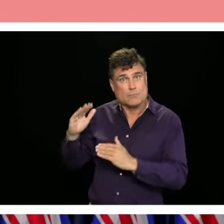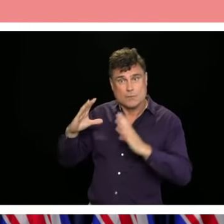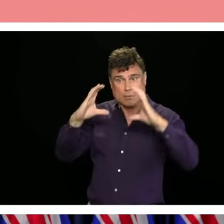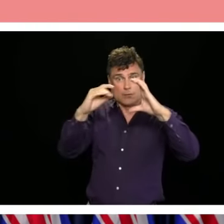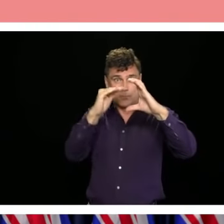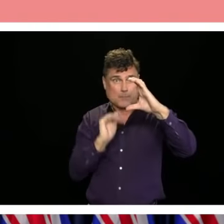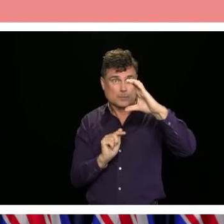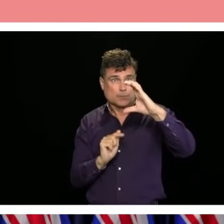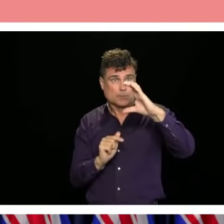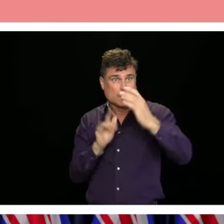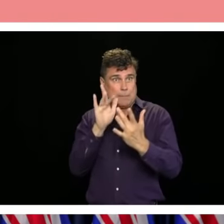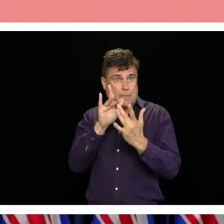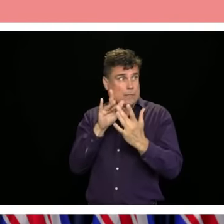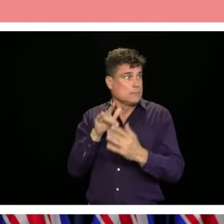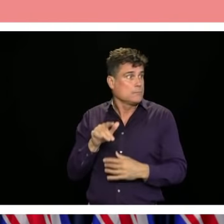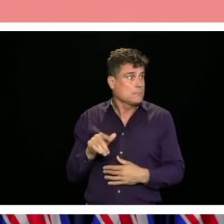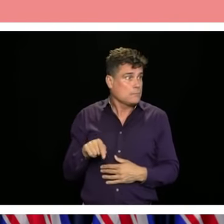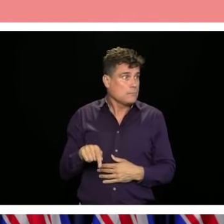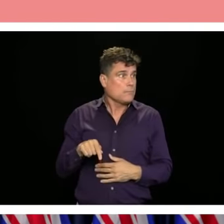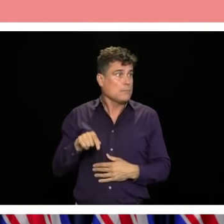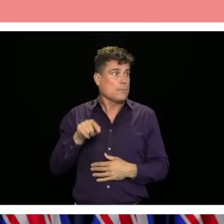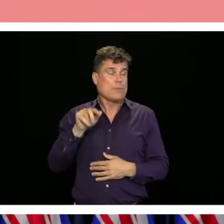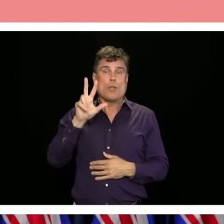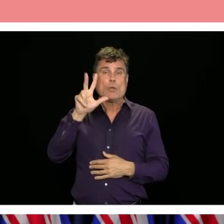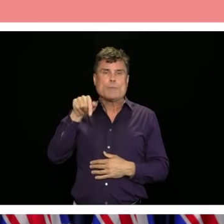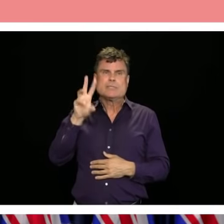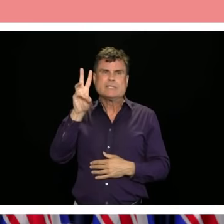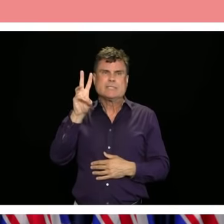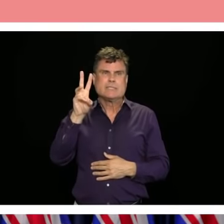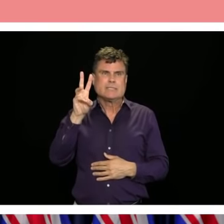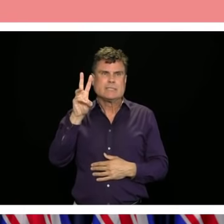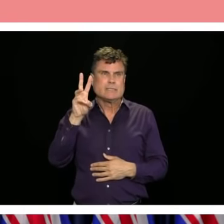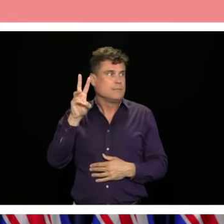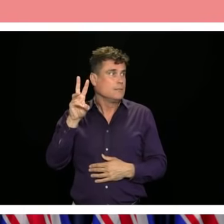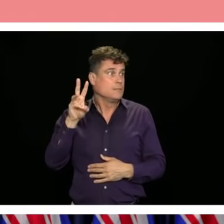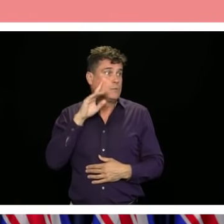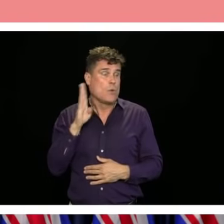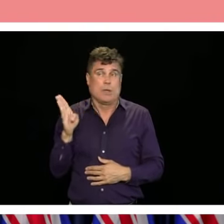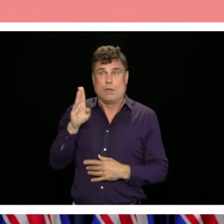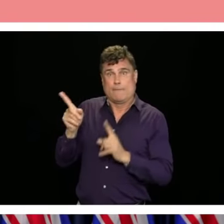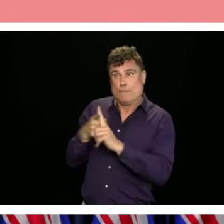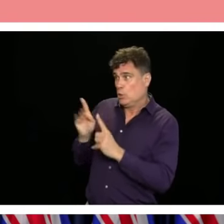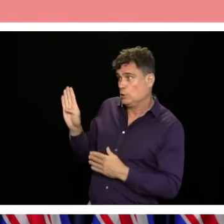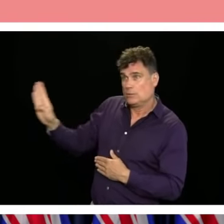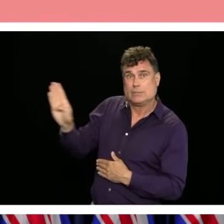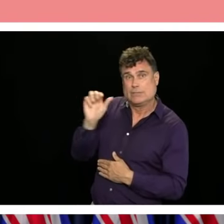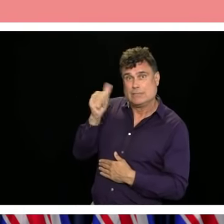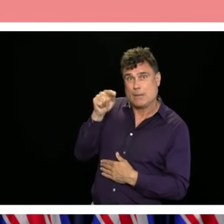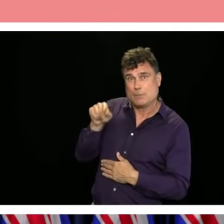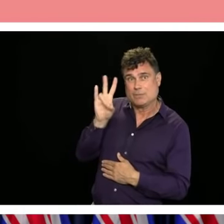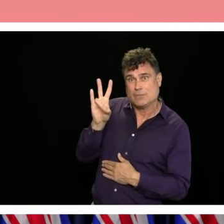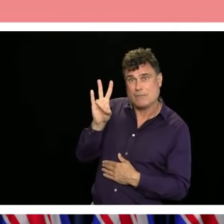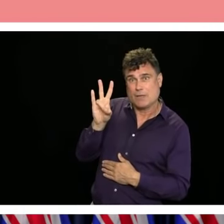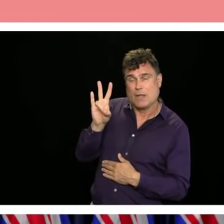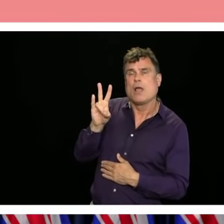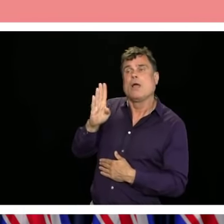we had 11,000 public health investigations, over 11,000, and